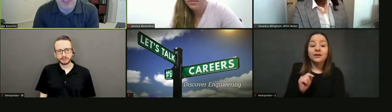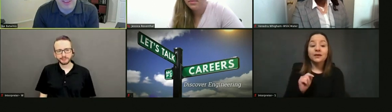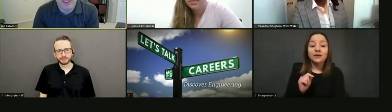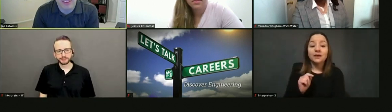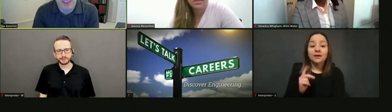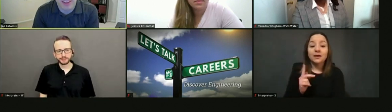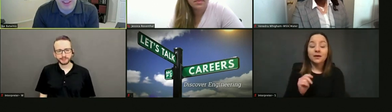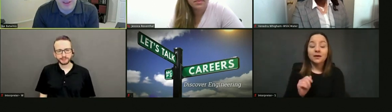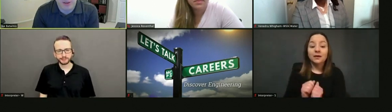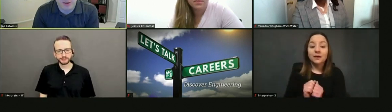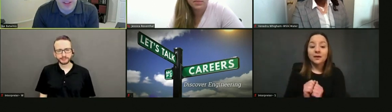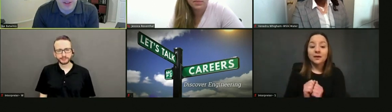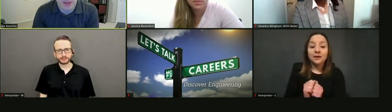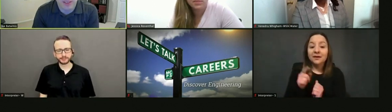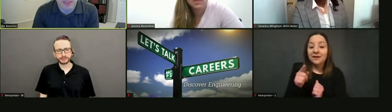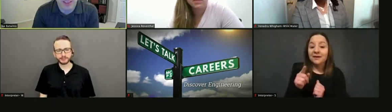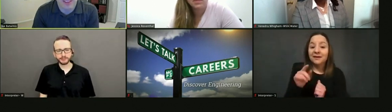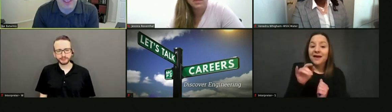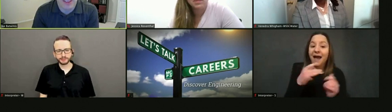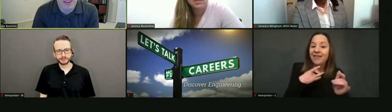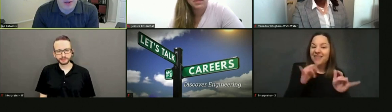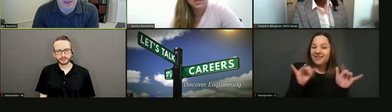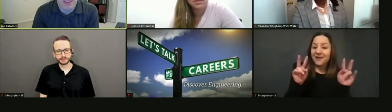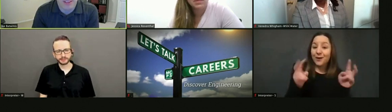good line there. You learn how to learn.